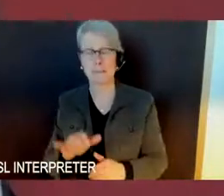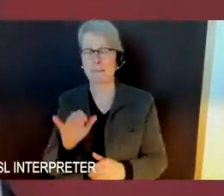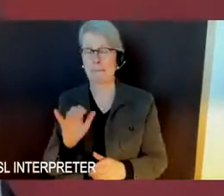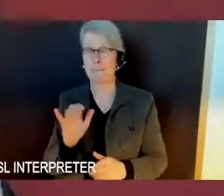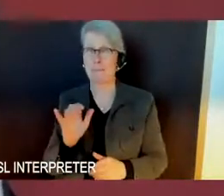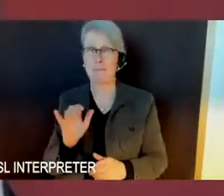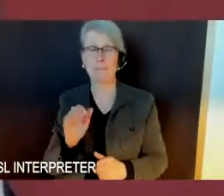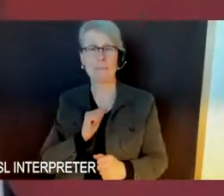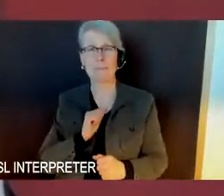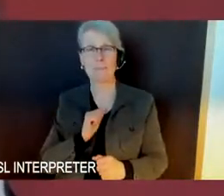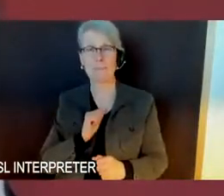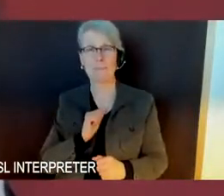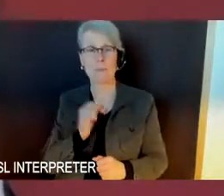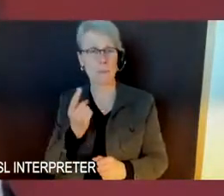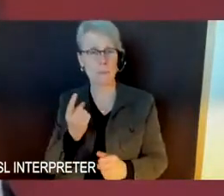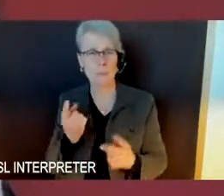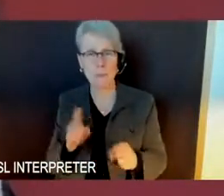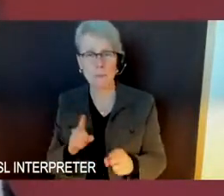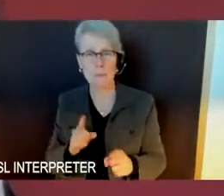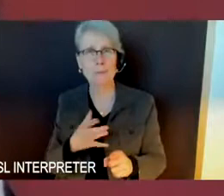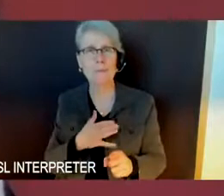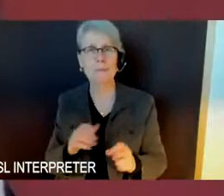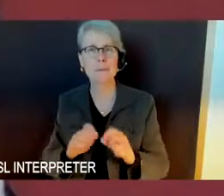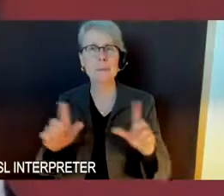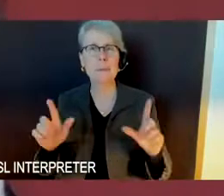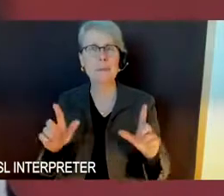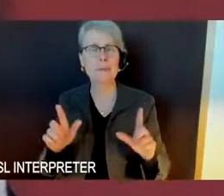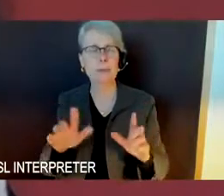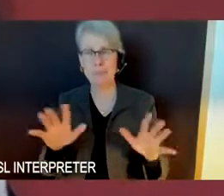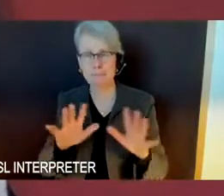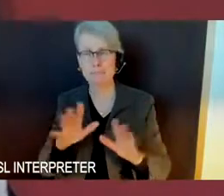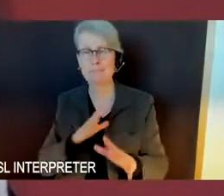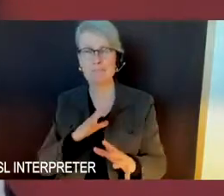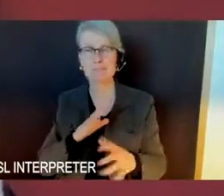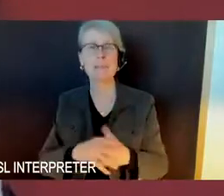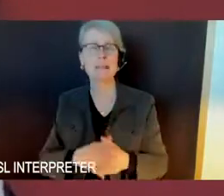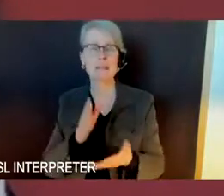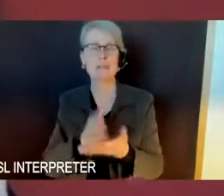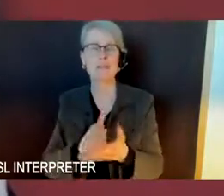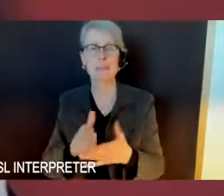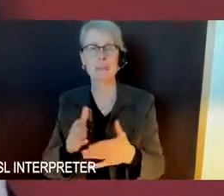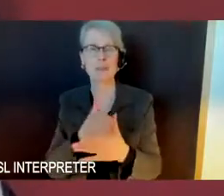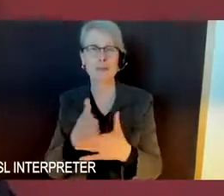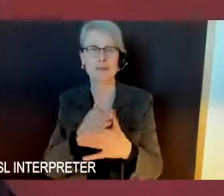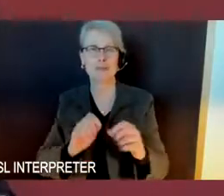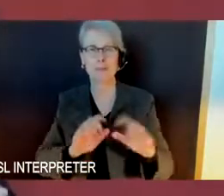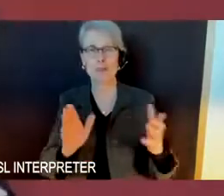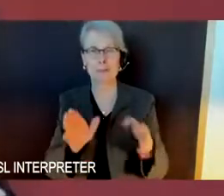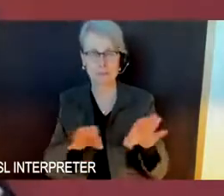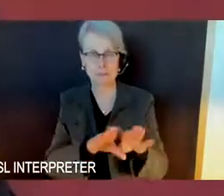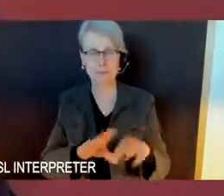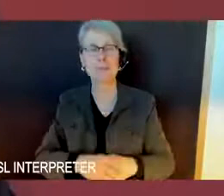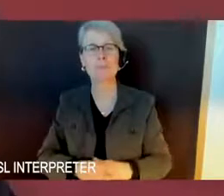me, this was, oh, sorry, something just happened to my screen. Here we are. Okay, I stopped the screen